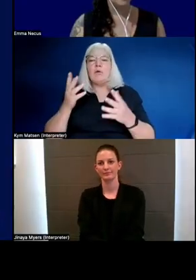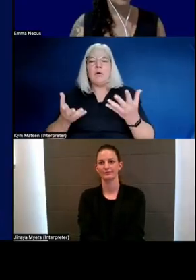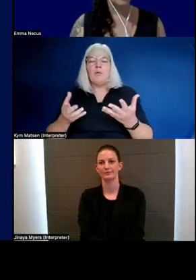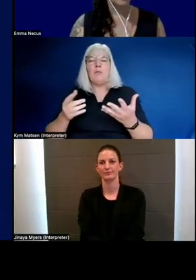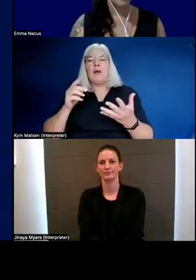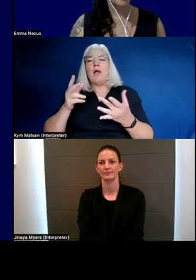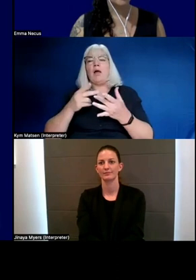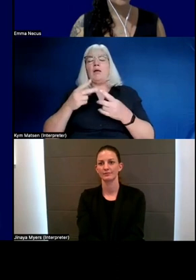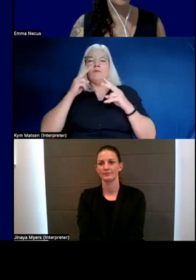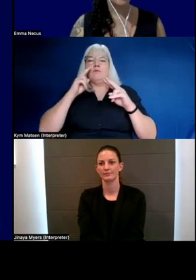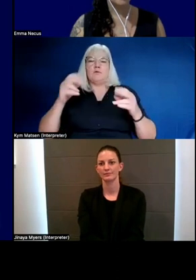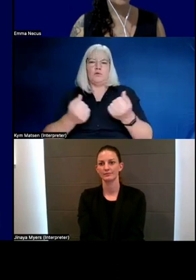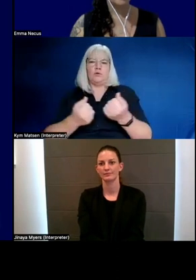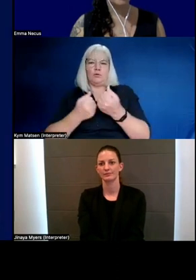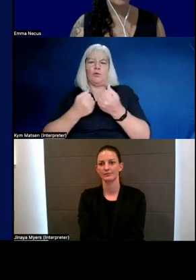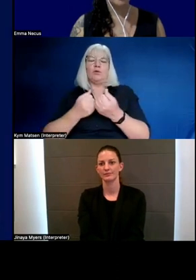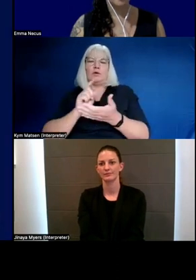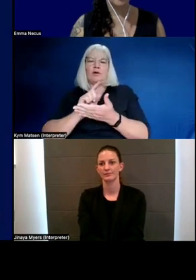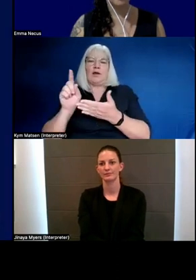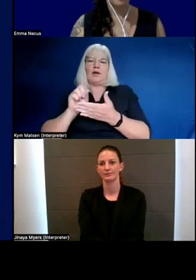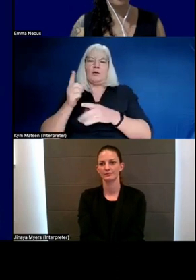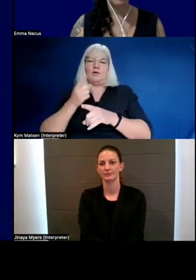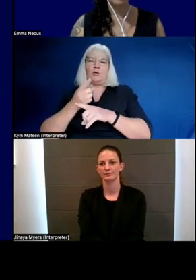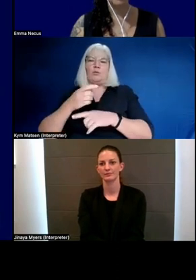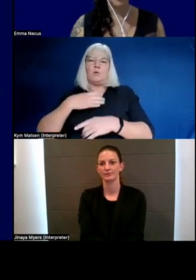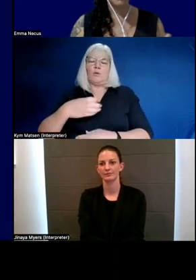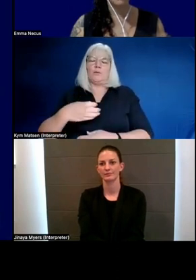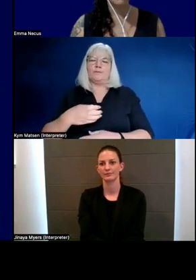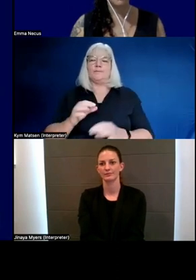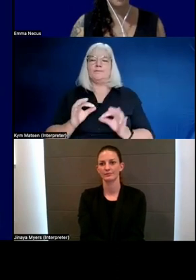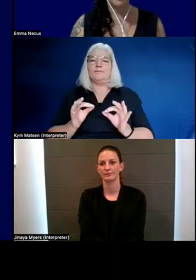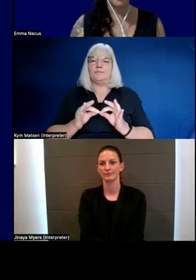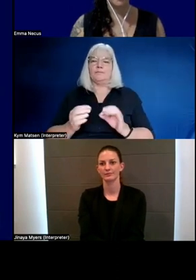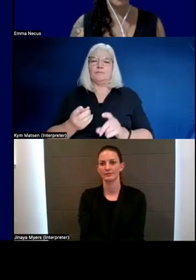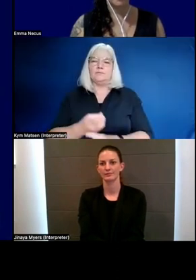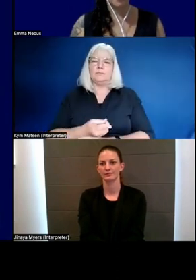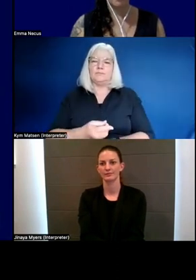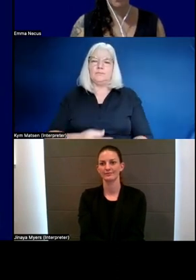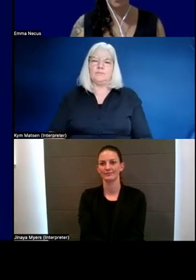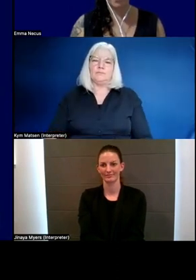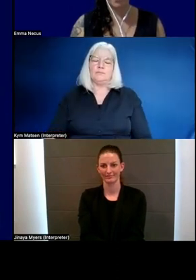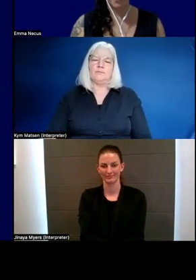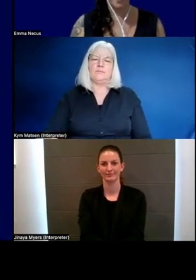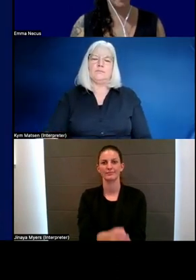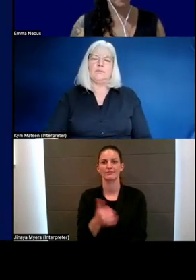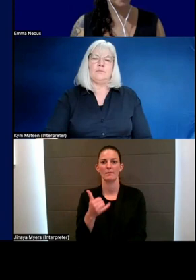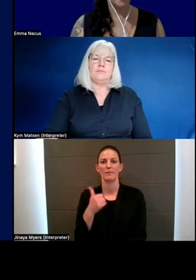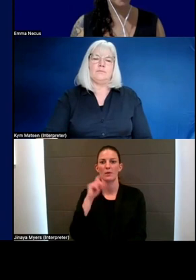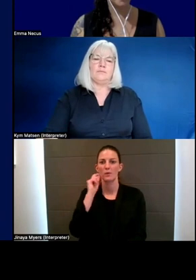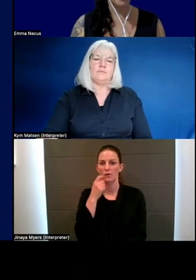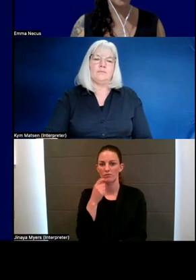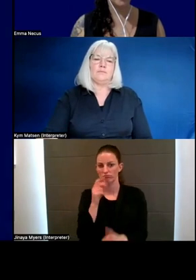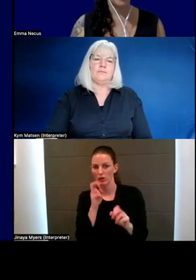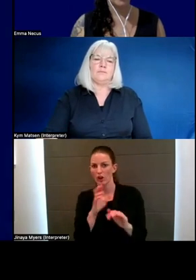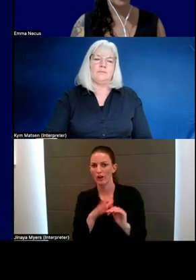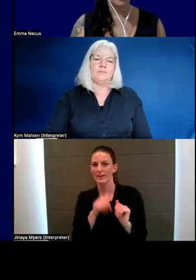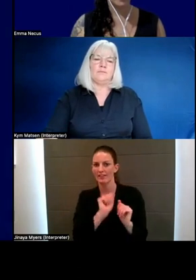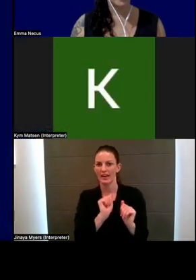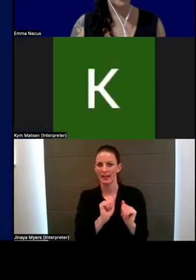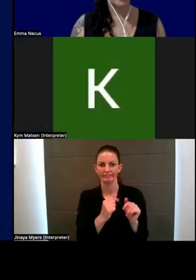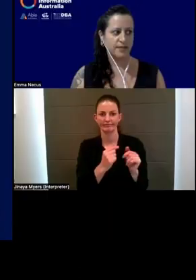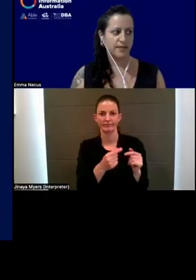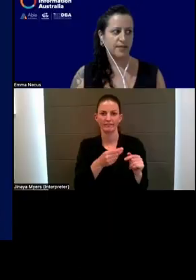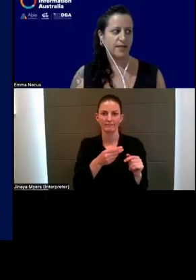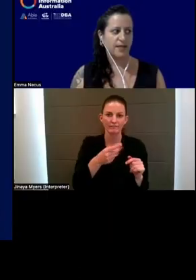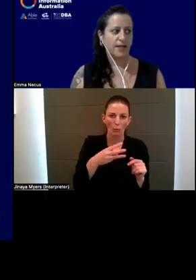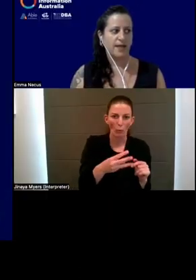We may look at utensils that they're using, and specific adaptations for their vision and hearing needs, such as